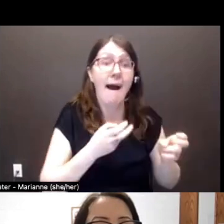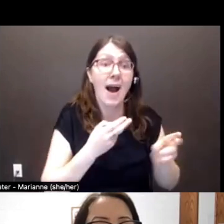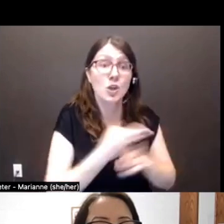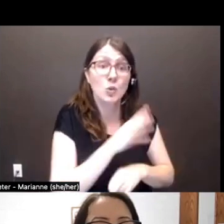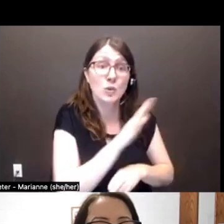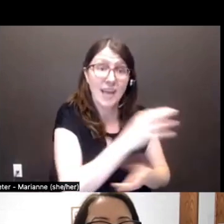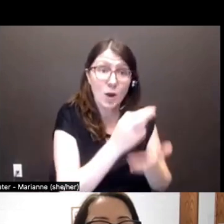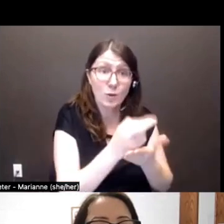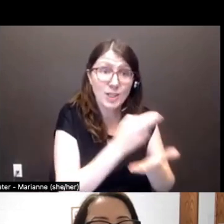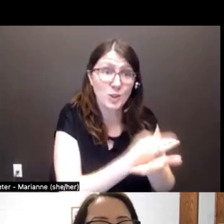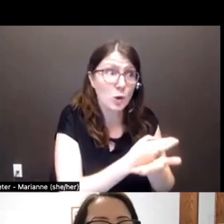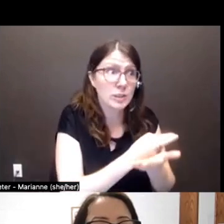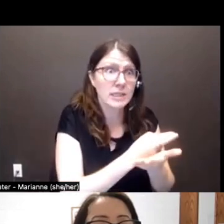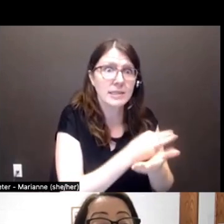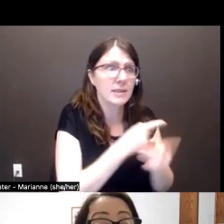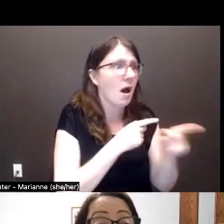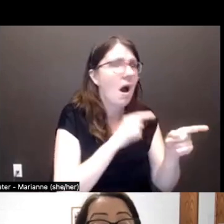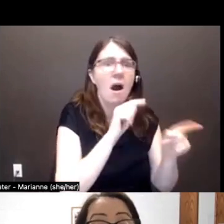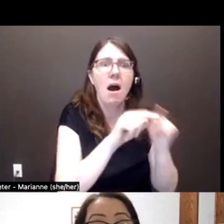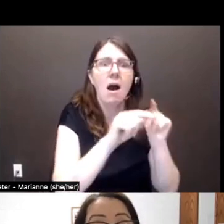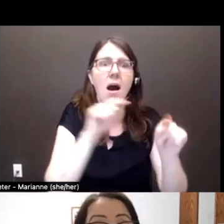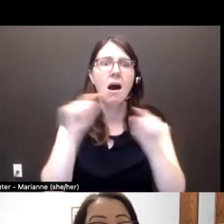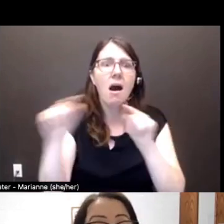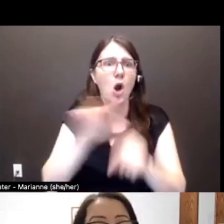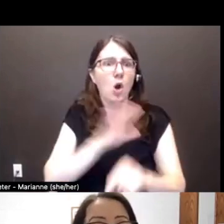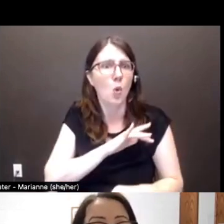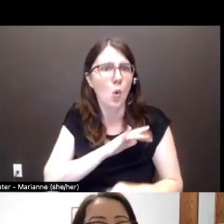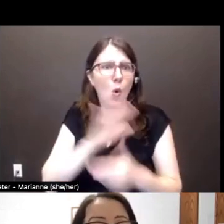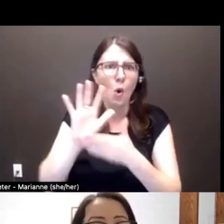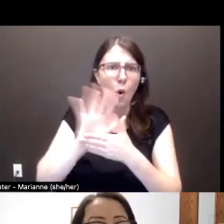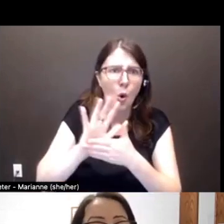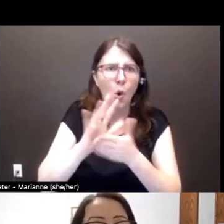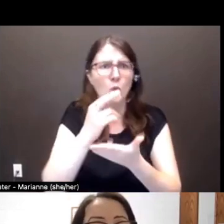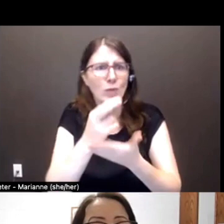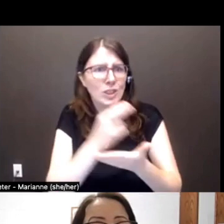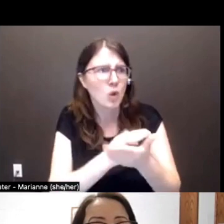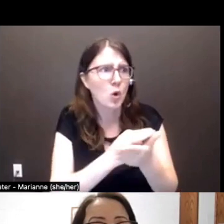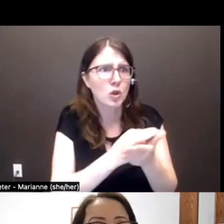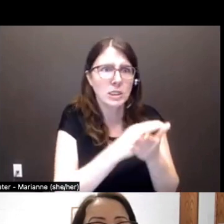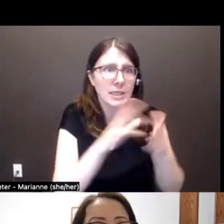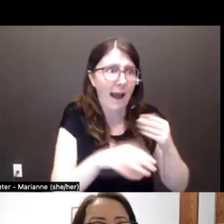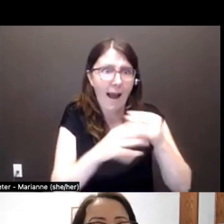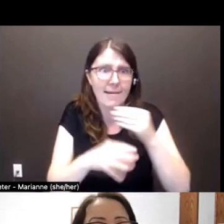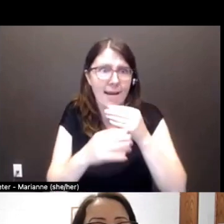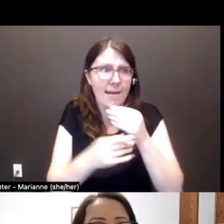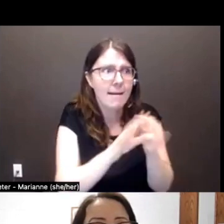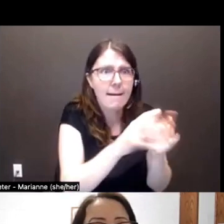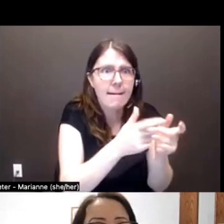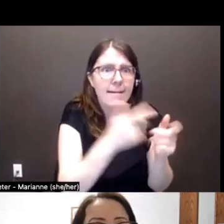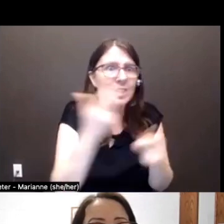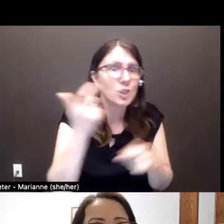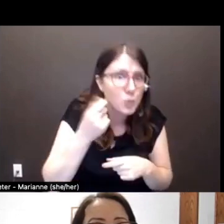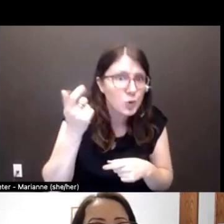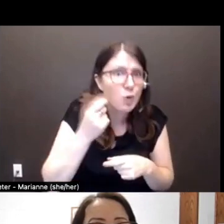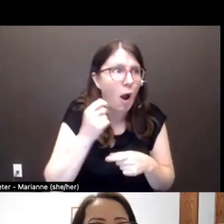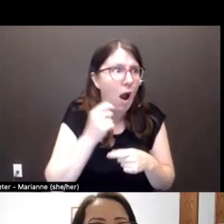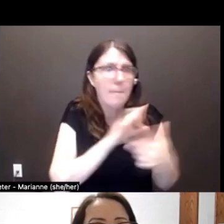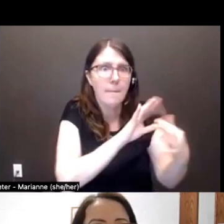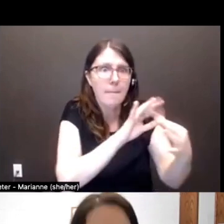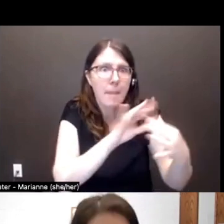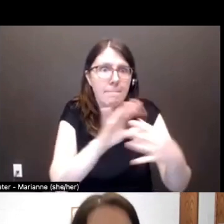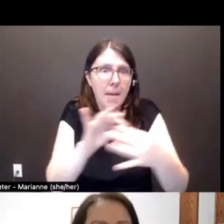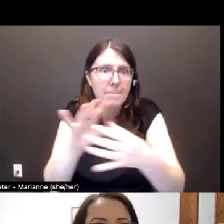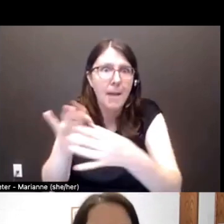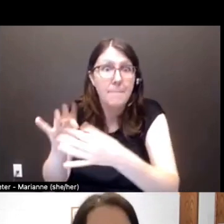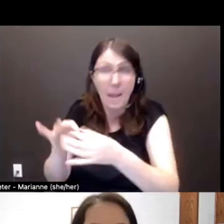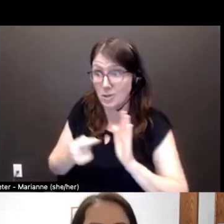them to our collection to engage our learners. And some of them can be specifically on a topic that we're looking for, but other could